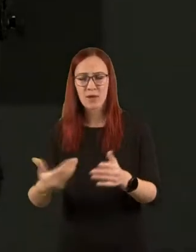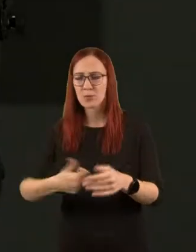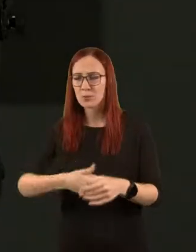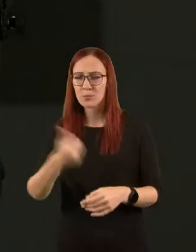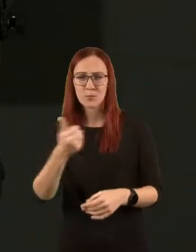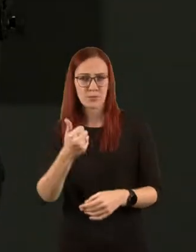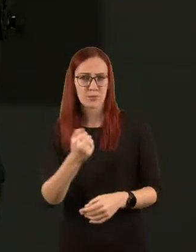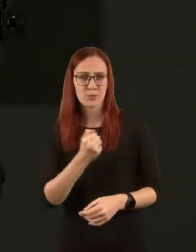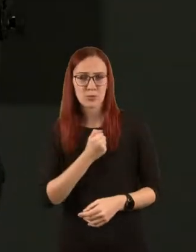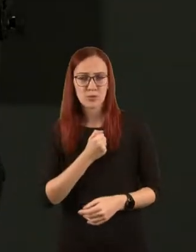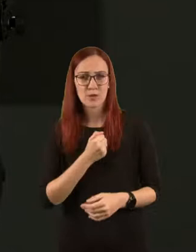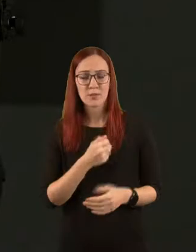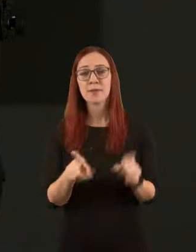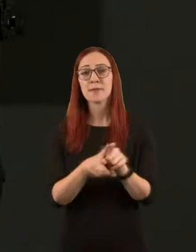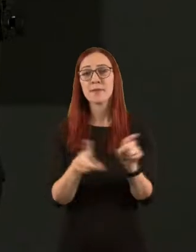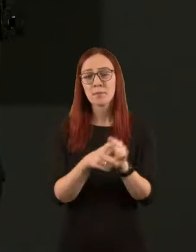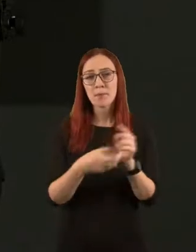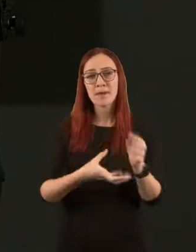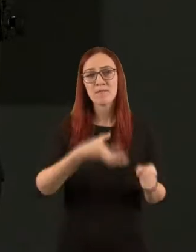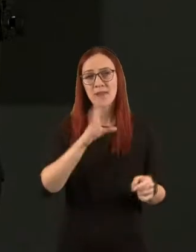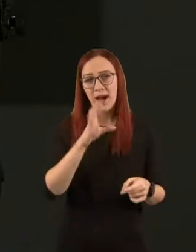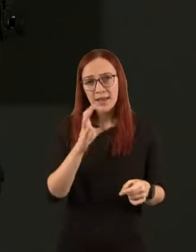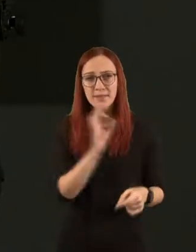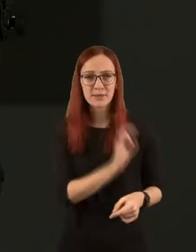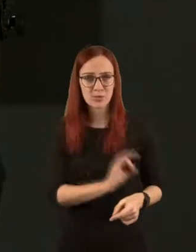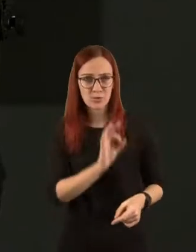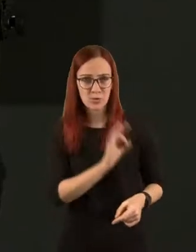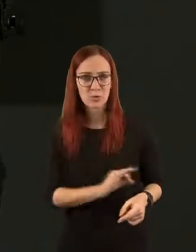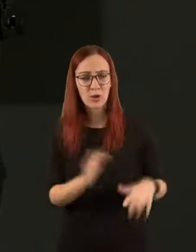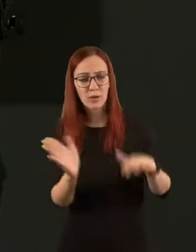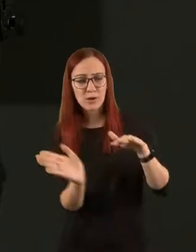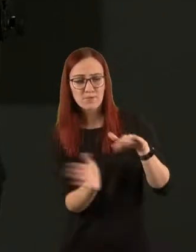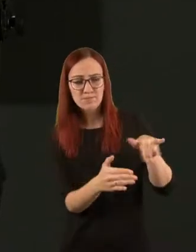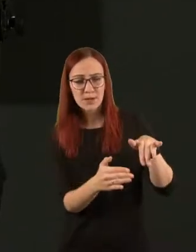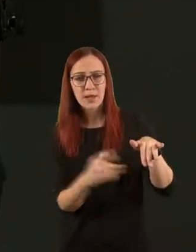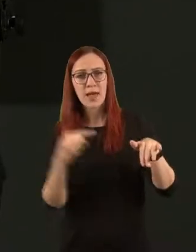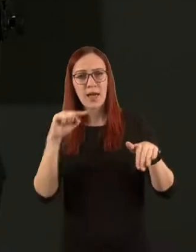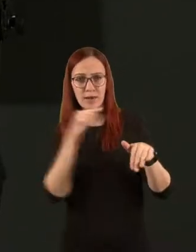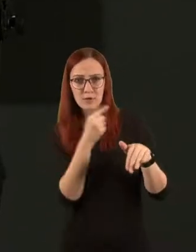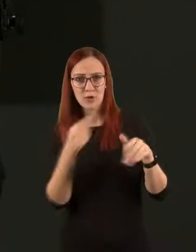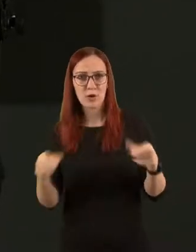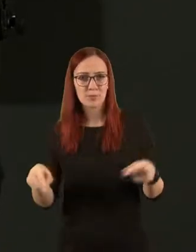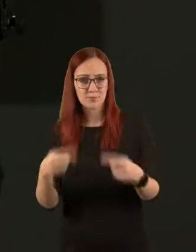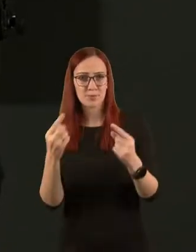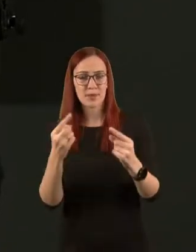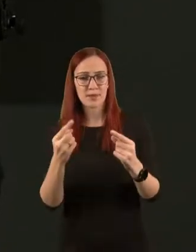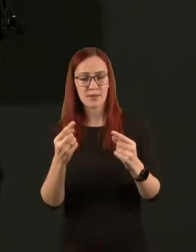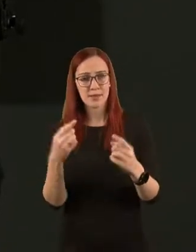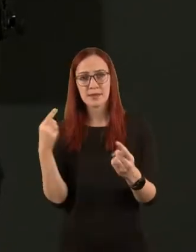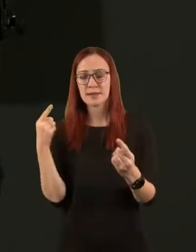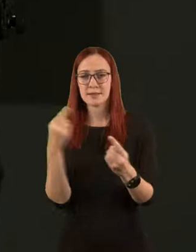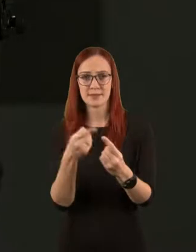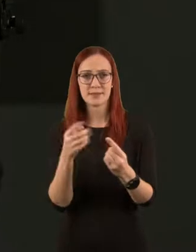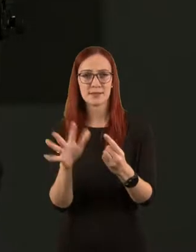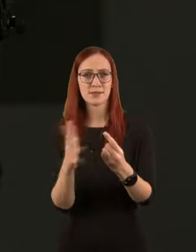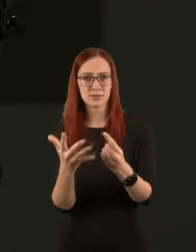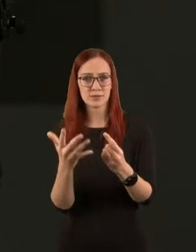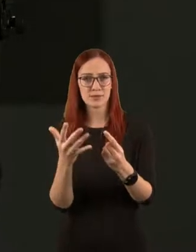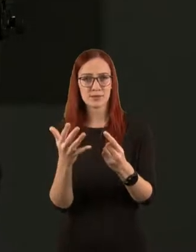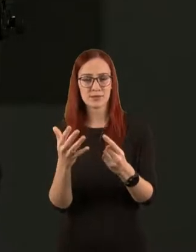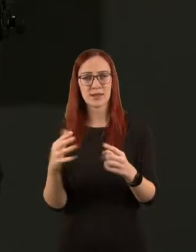system, the collateral system in the EU and among the OECD countries. We have